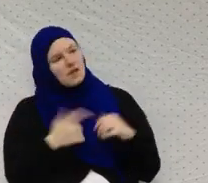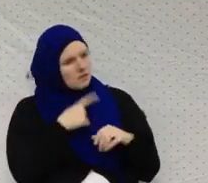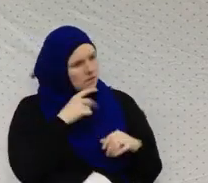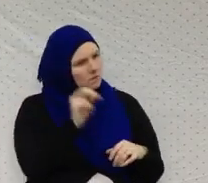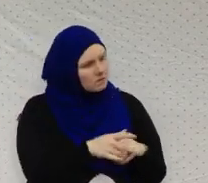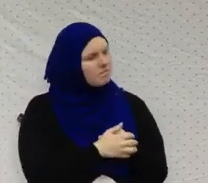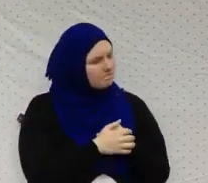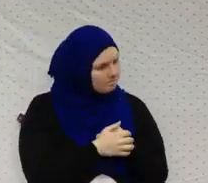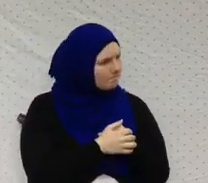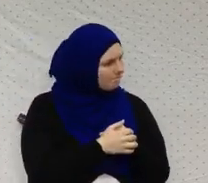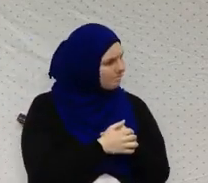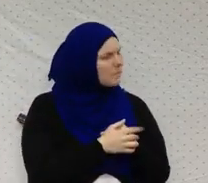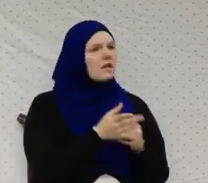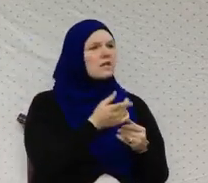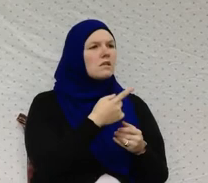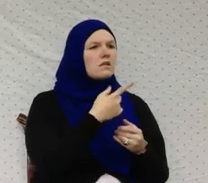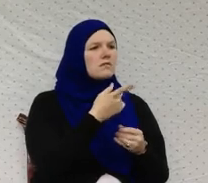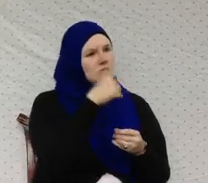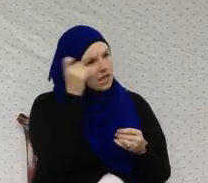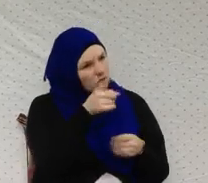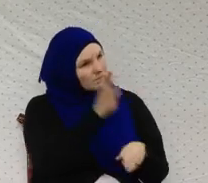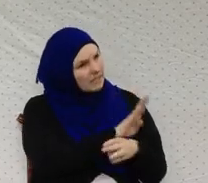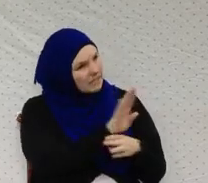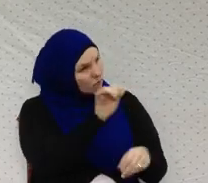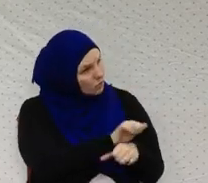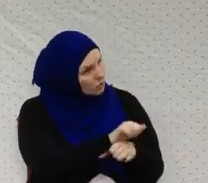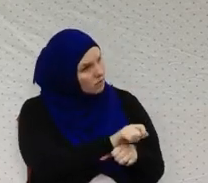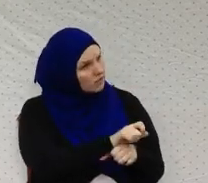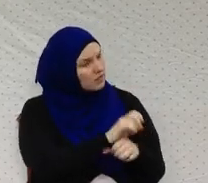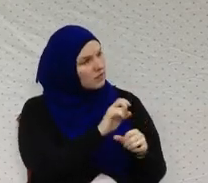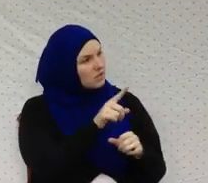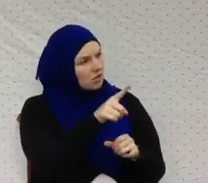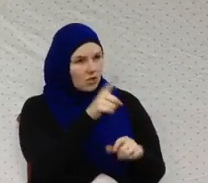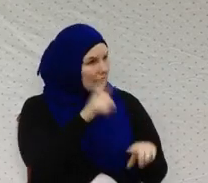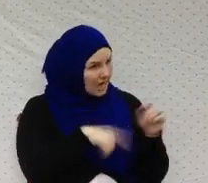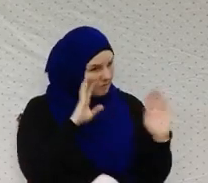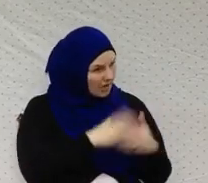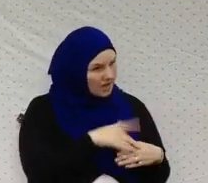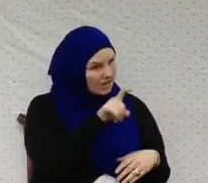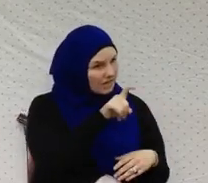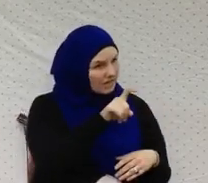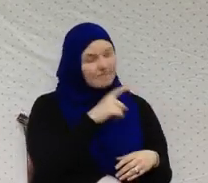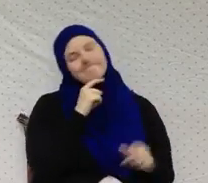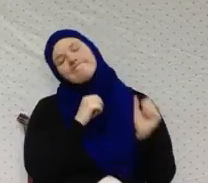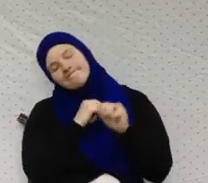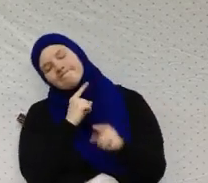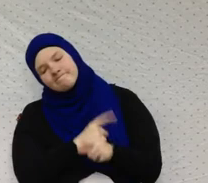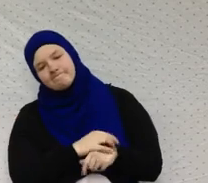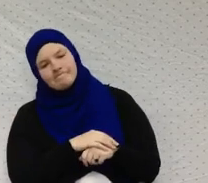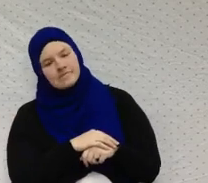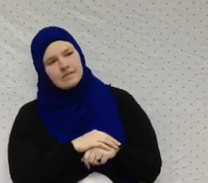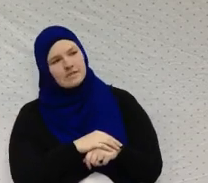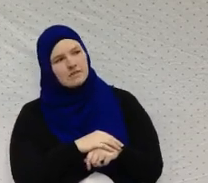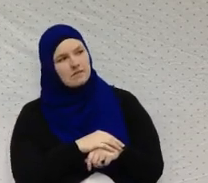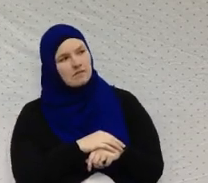day. I said, okay. So because you're busy working, you're not able to pray? He